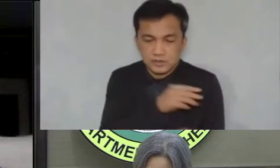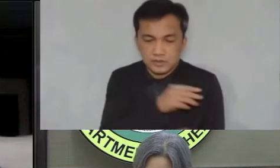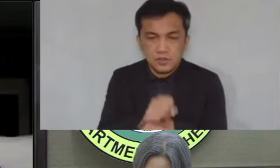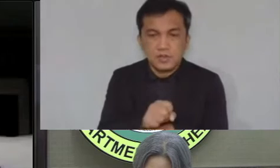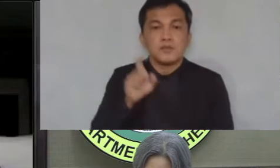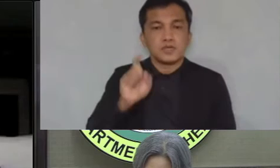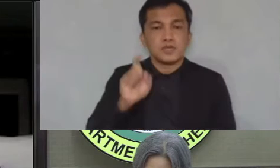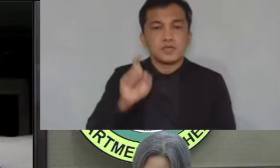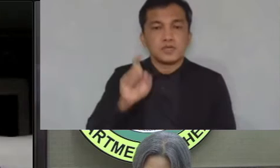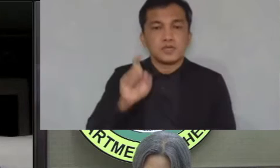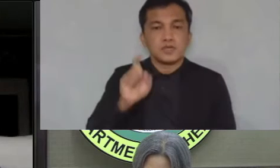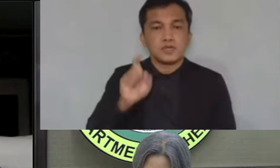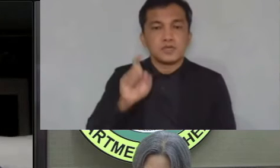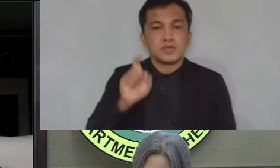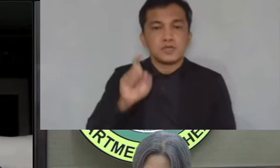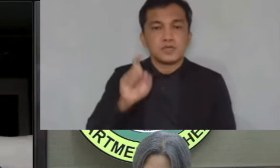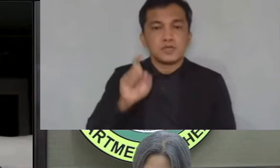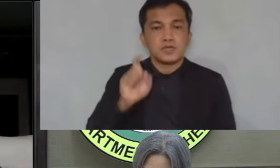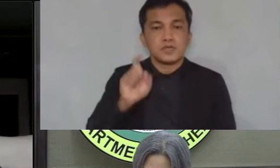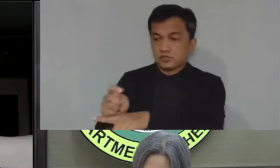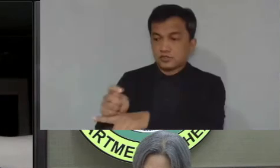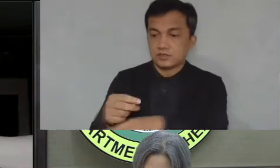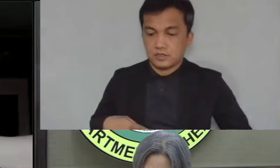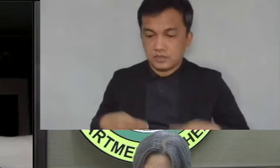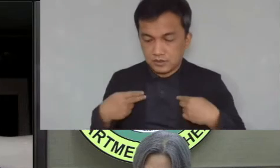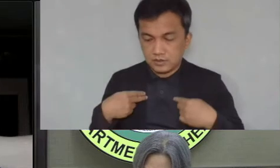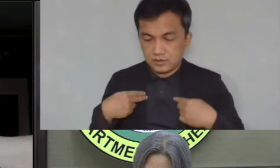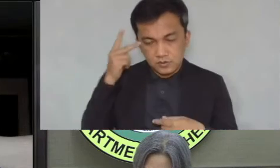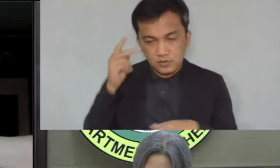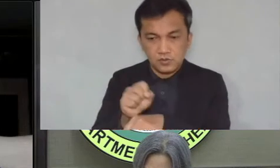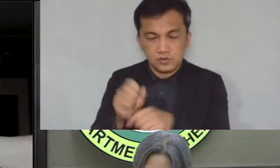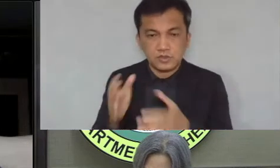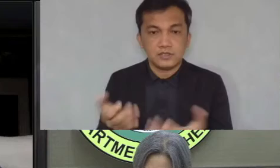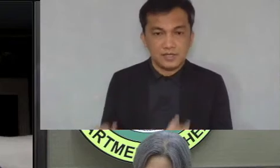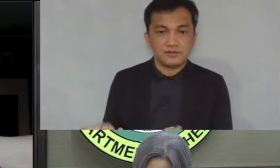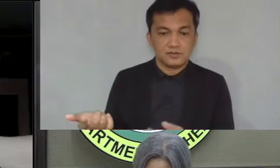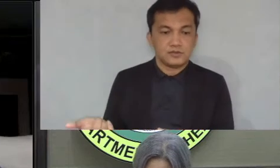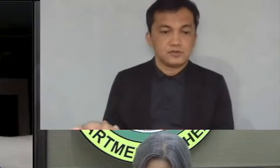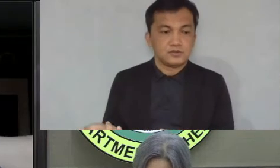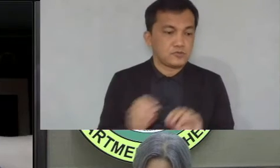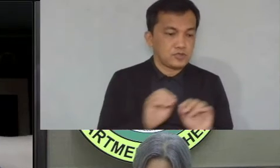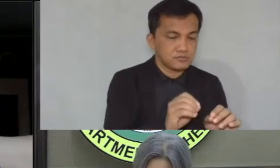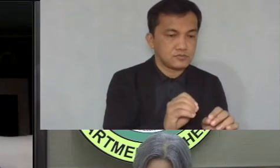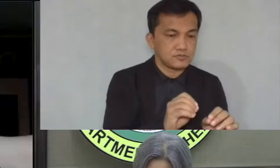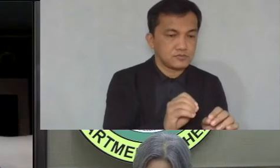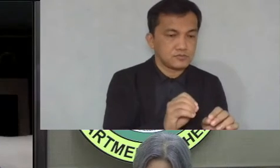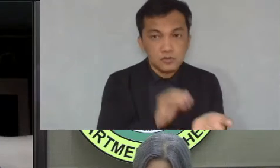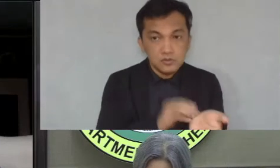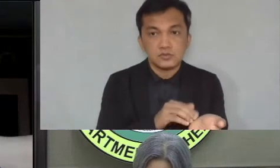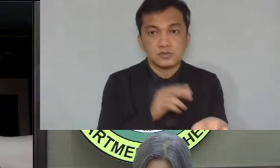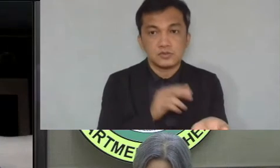should be trained. Like what I'm doing, I'm training the health workers, child-related health workers, and now they are